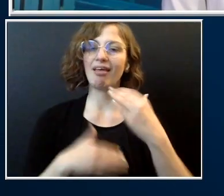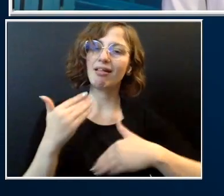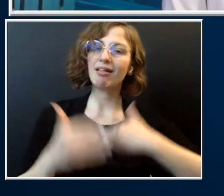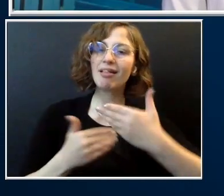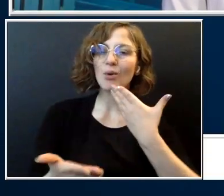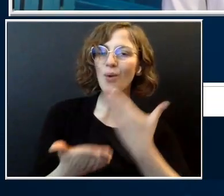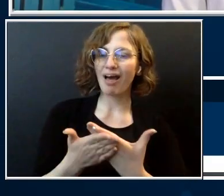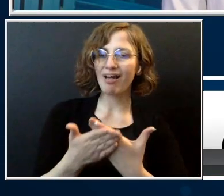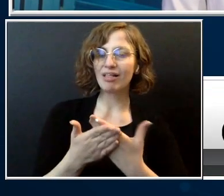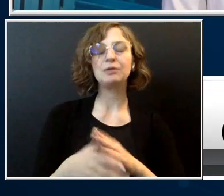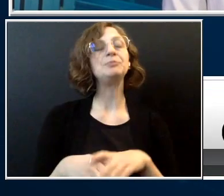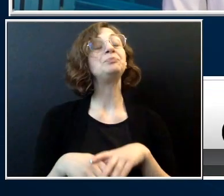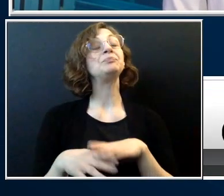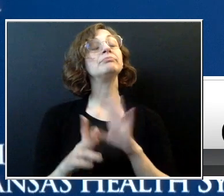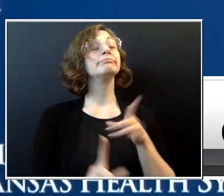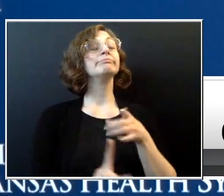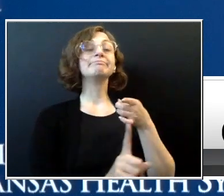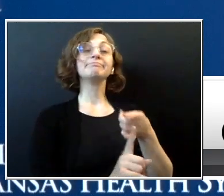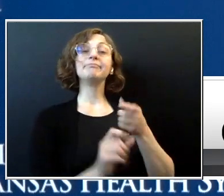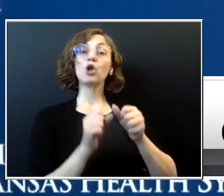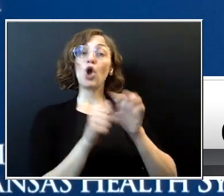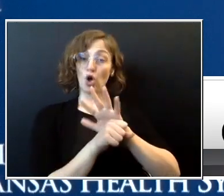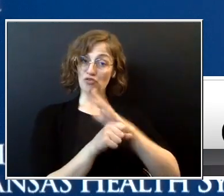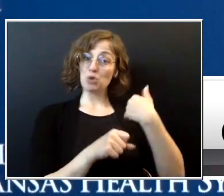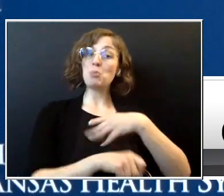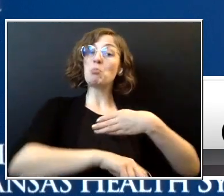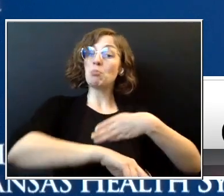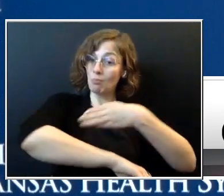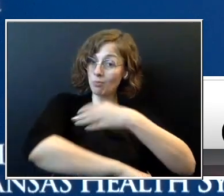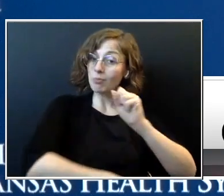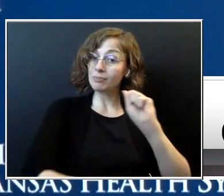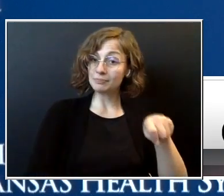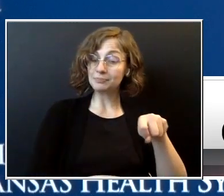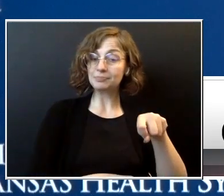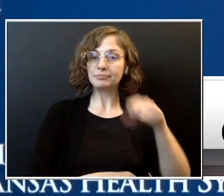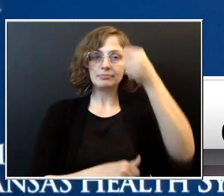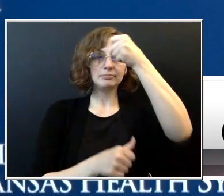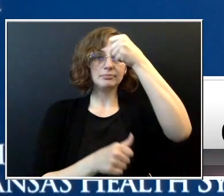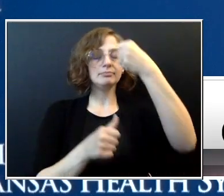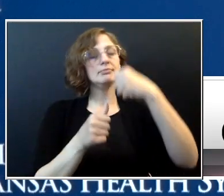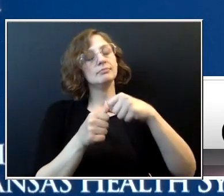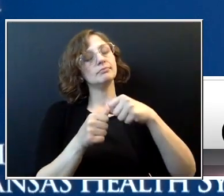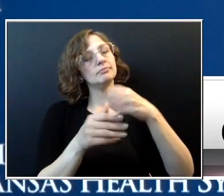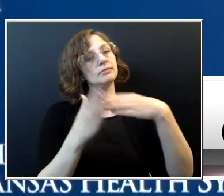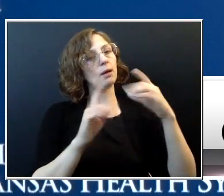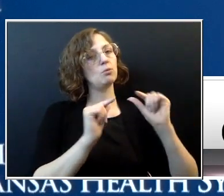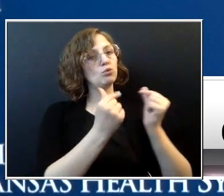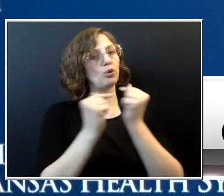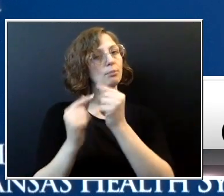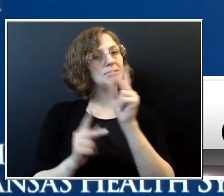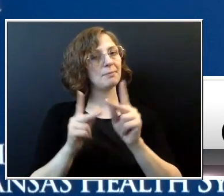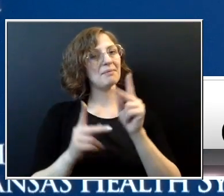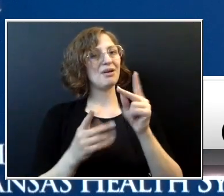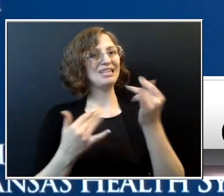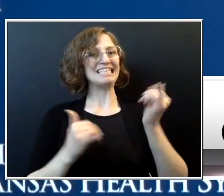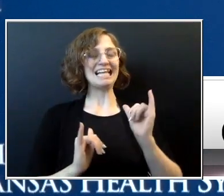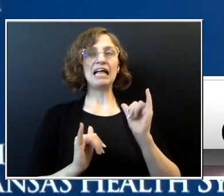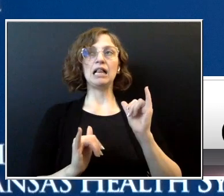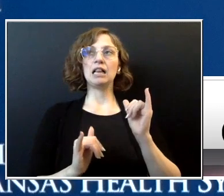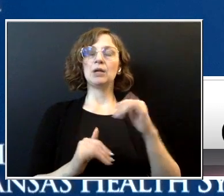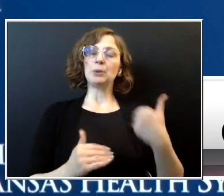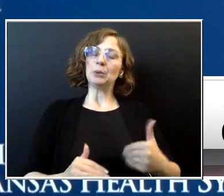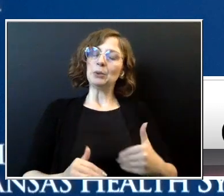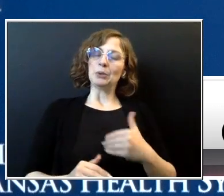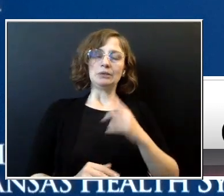far as COVID, I think we are doing better. Again, remember, there are still our groups of people who are significantly affected by this disease, and